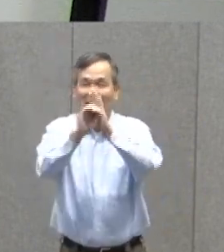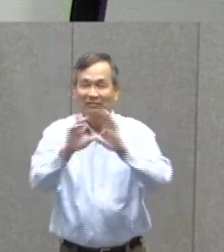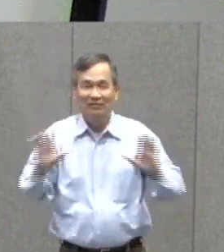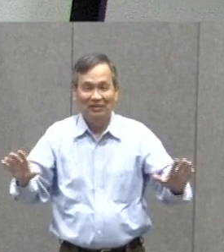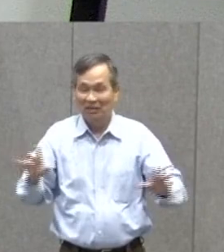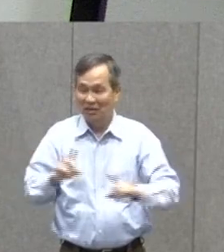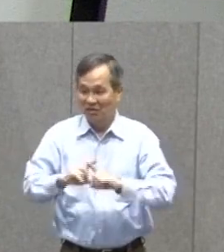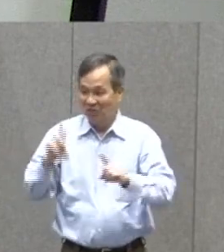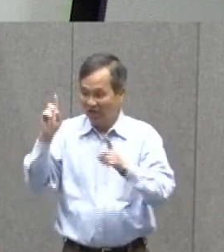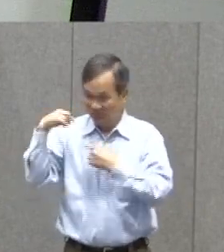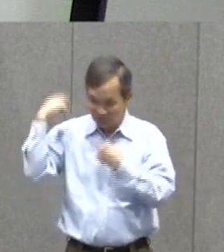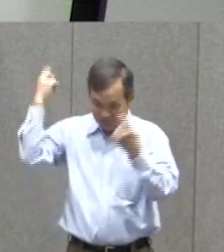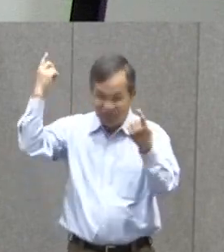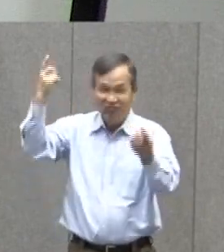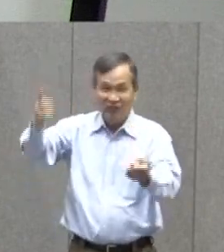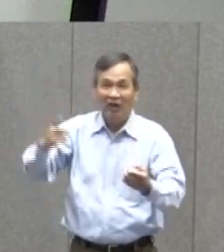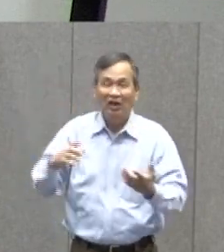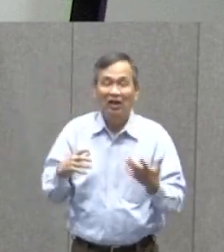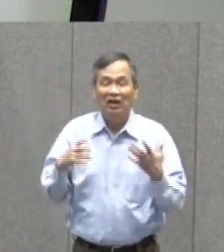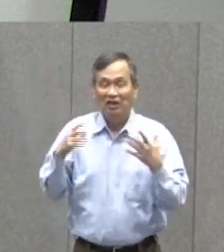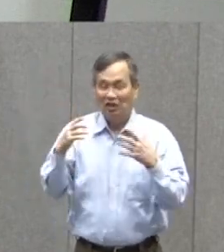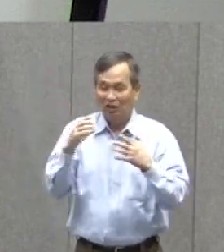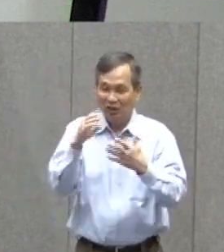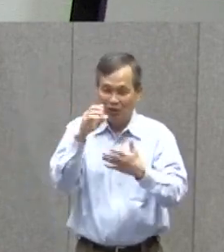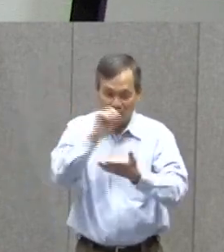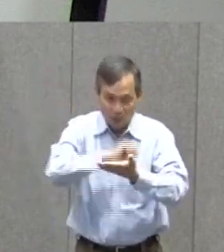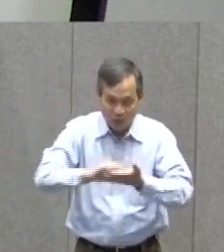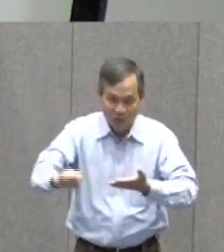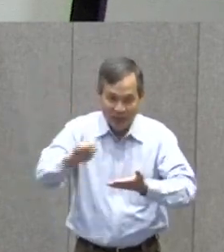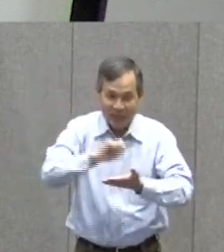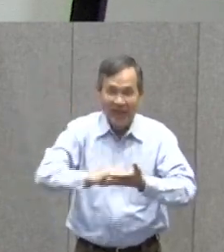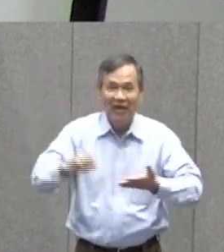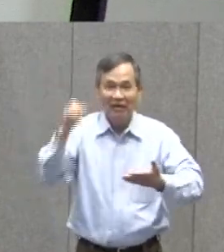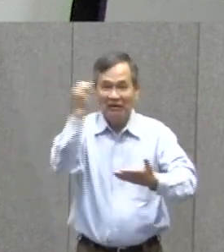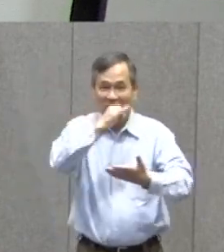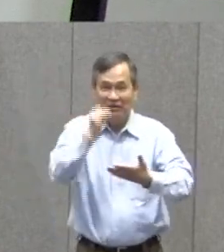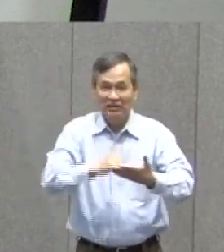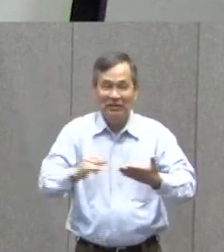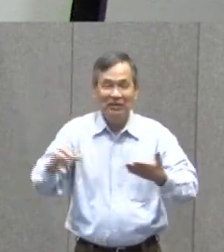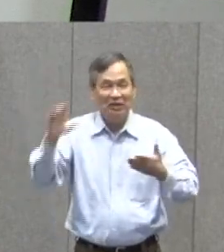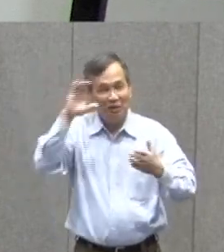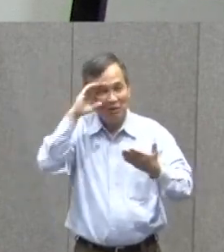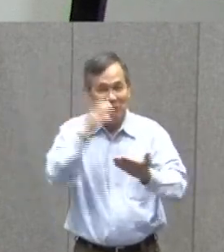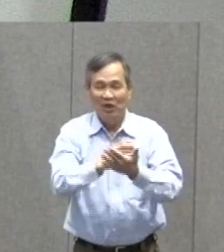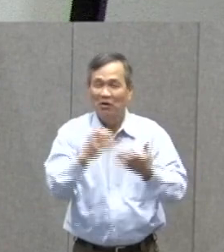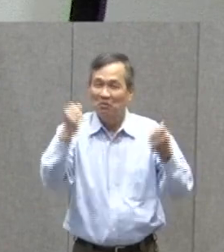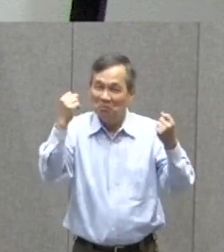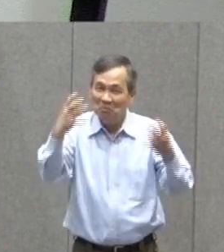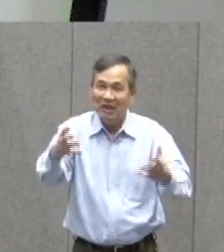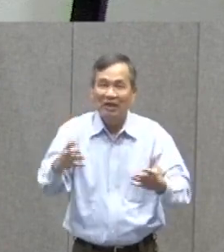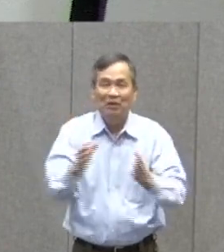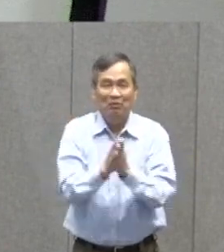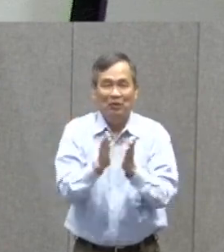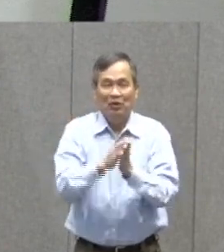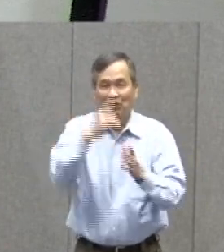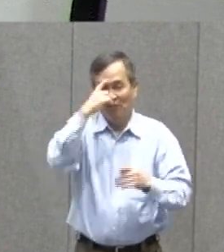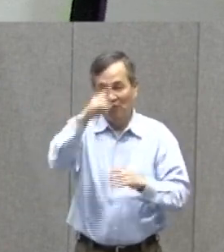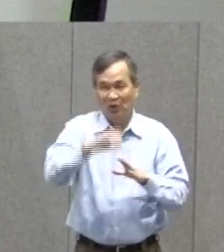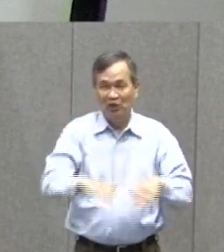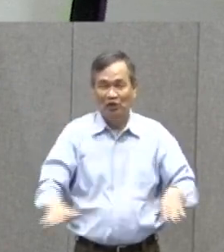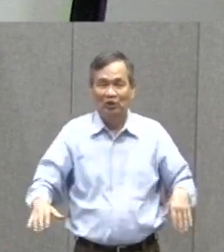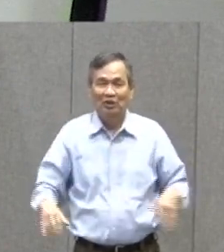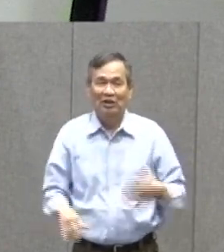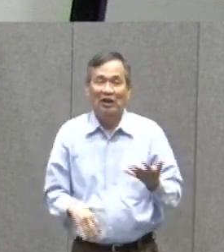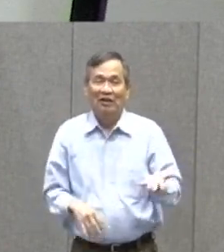has written or illustrated many distinctive books for children, including